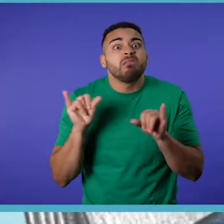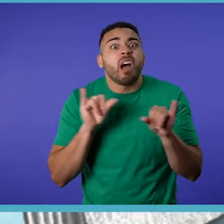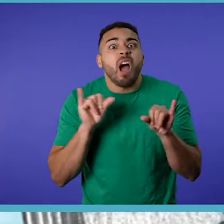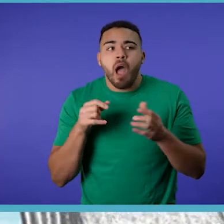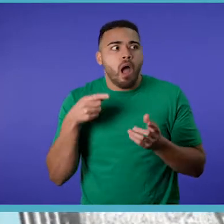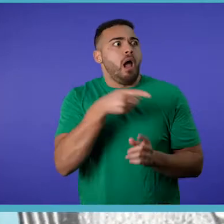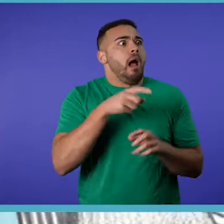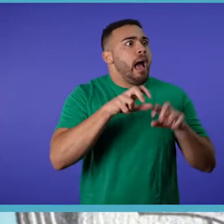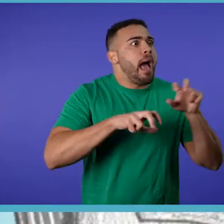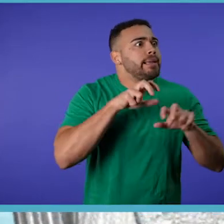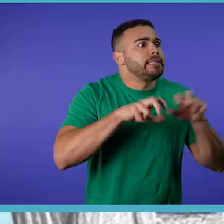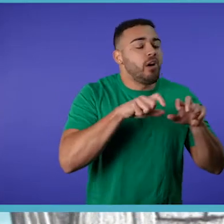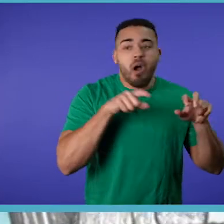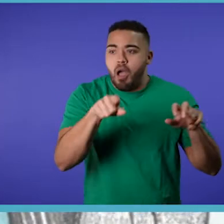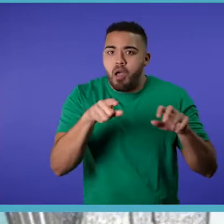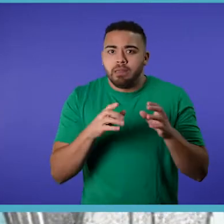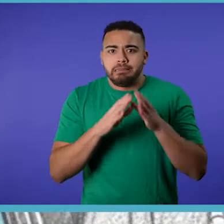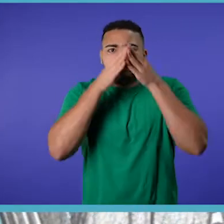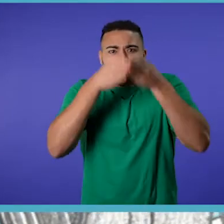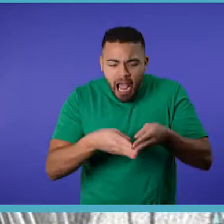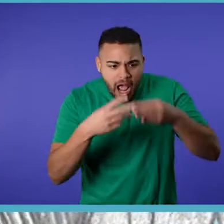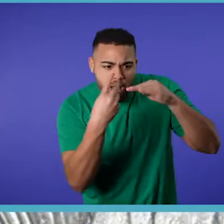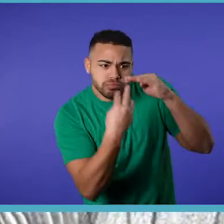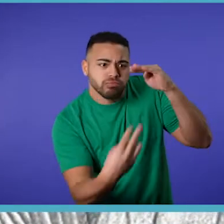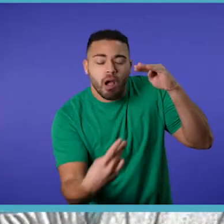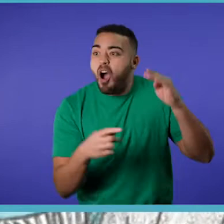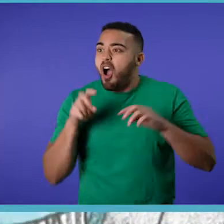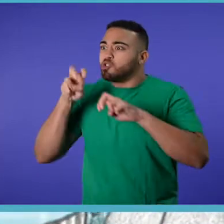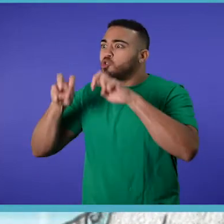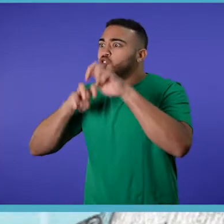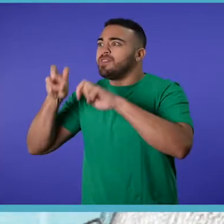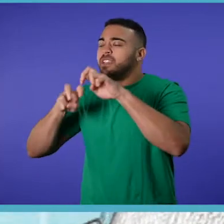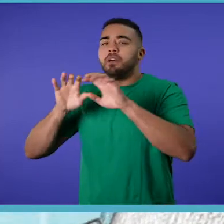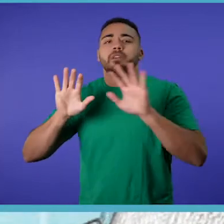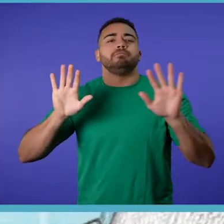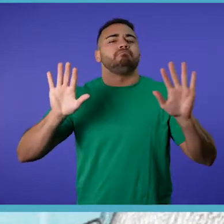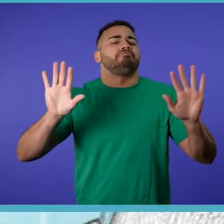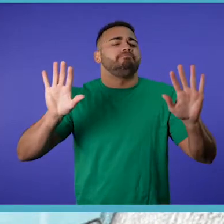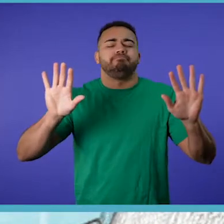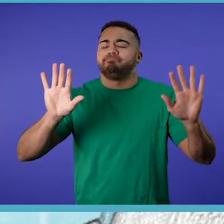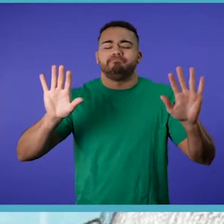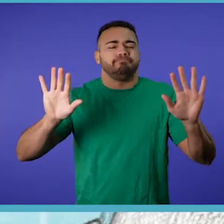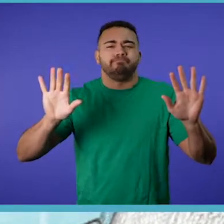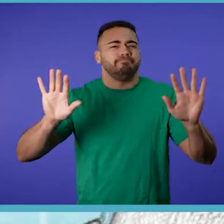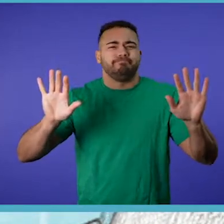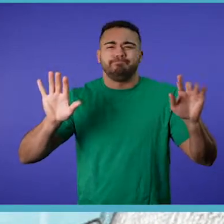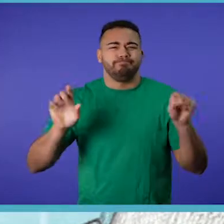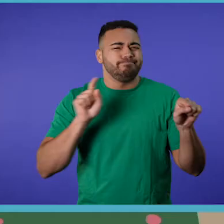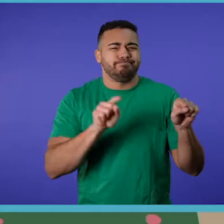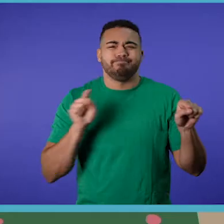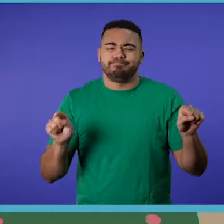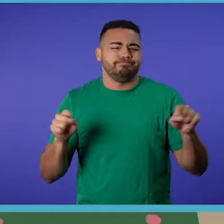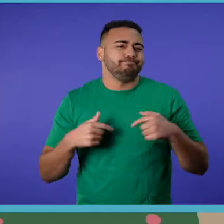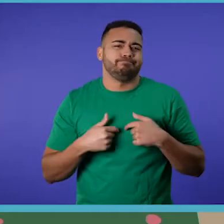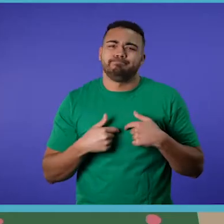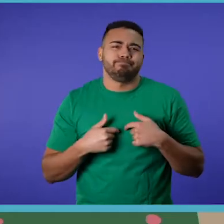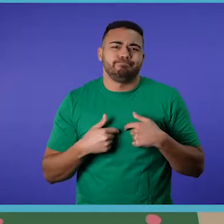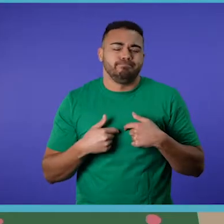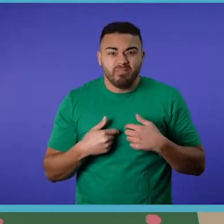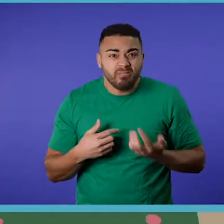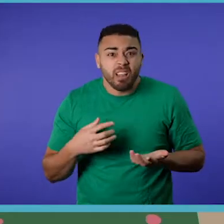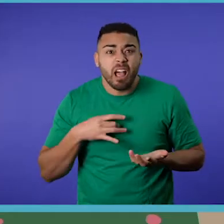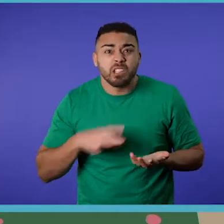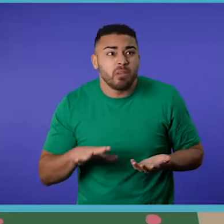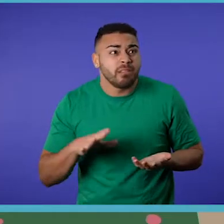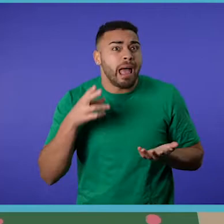like a hiking group or a diving team or a circus troupe. No, thought Tyler, those aren't for